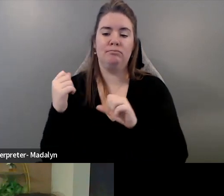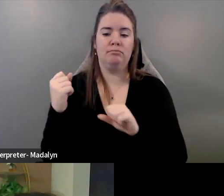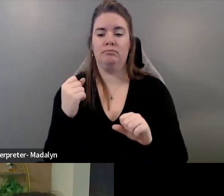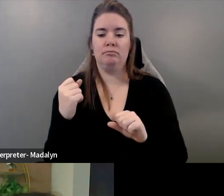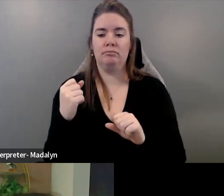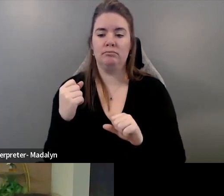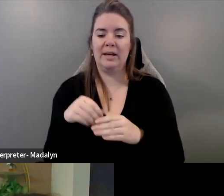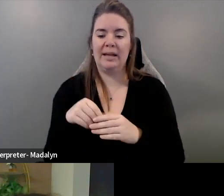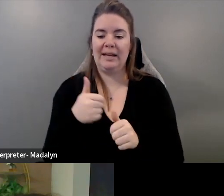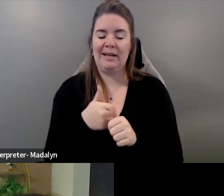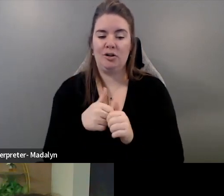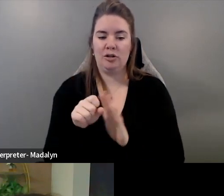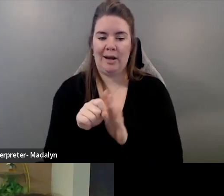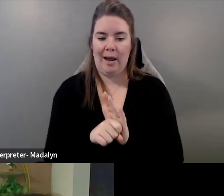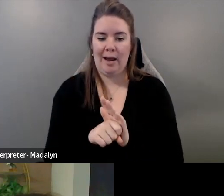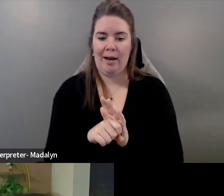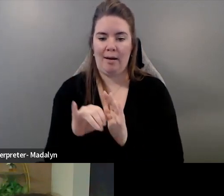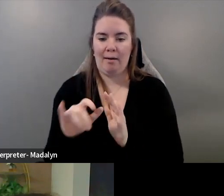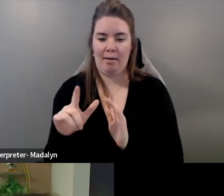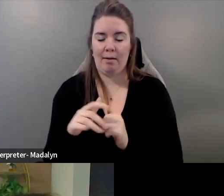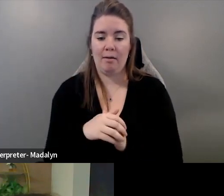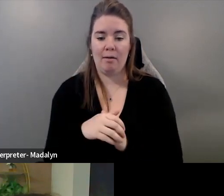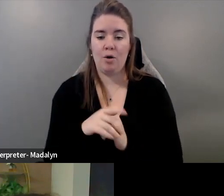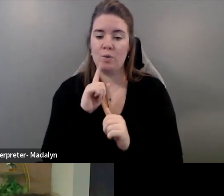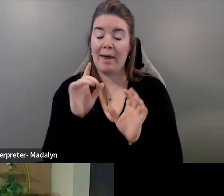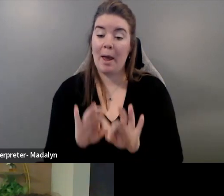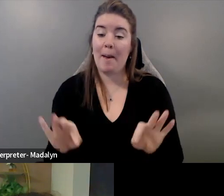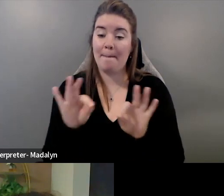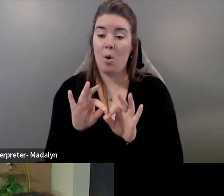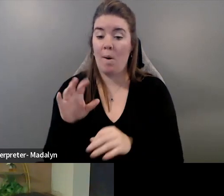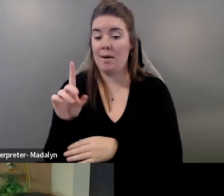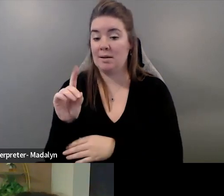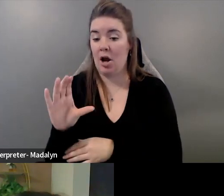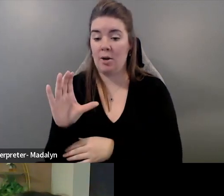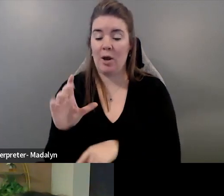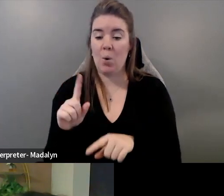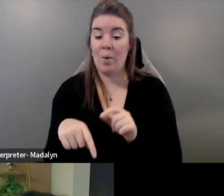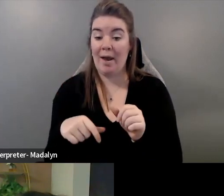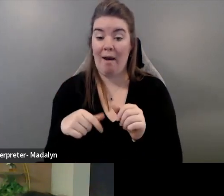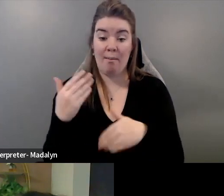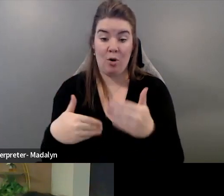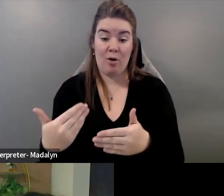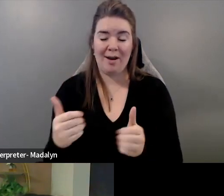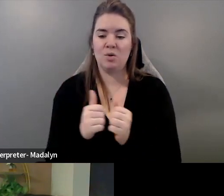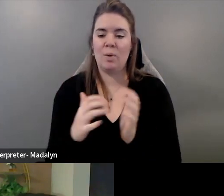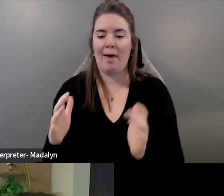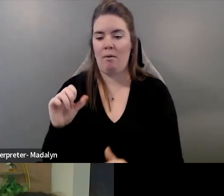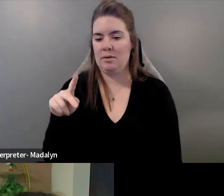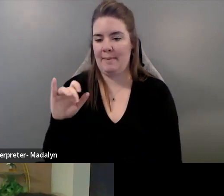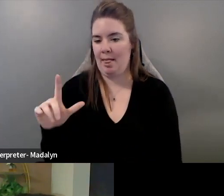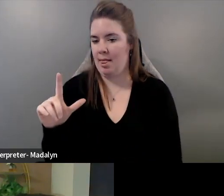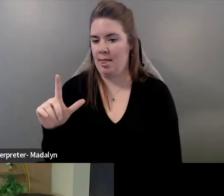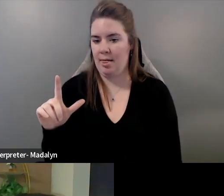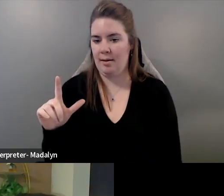document. We can't kind of progress without that spill telling us where to go and where we need to go.